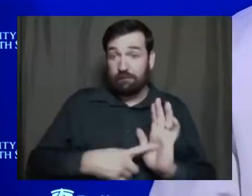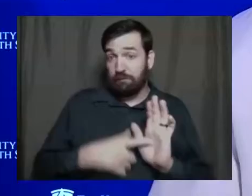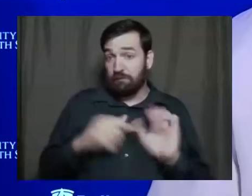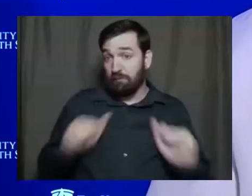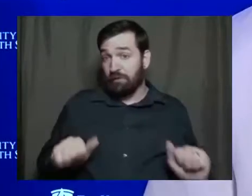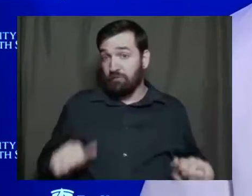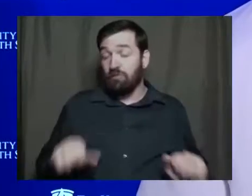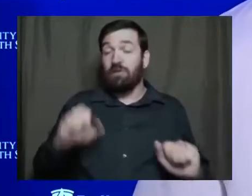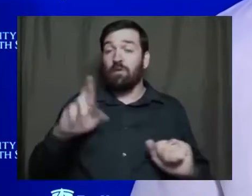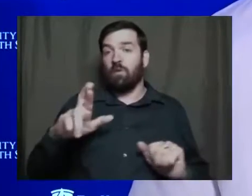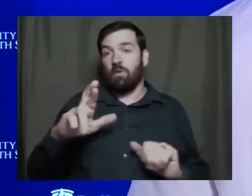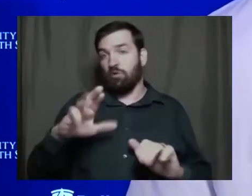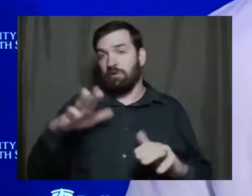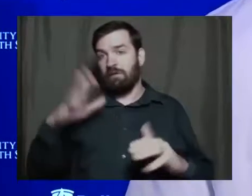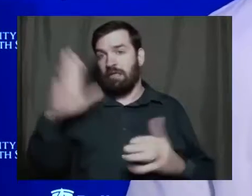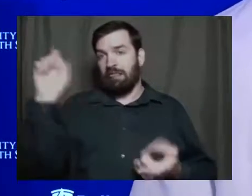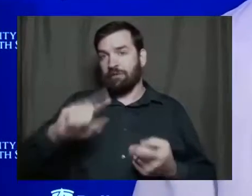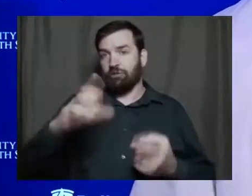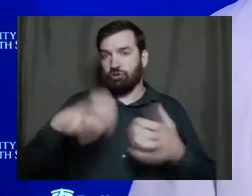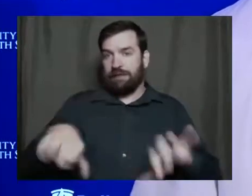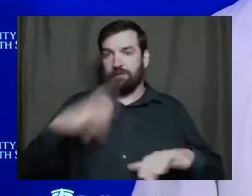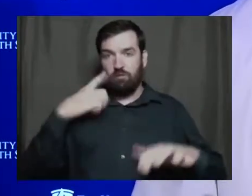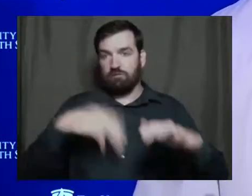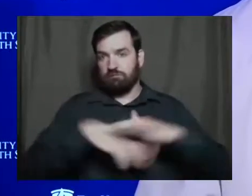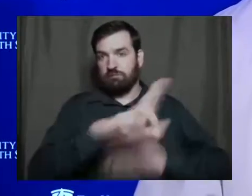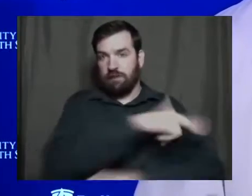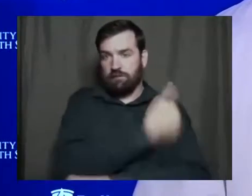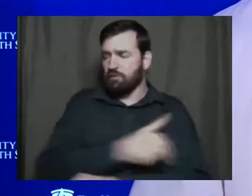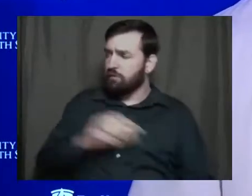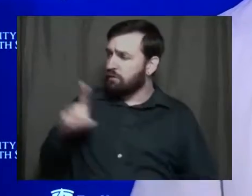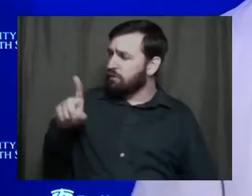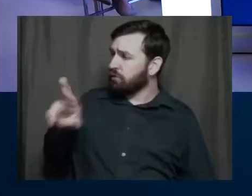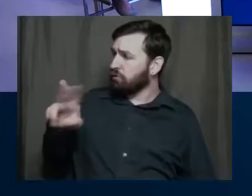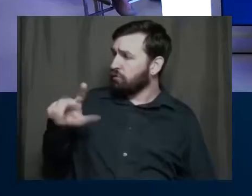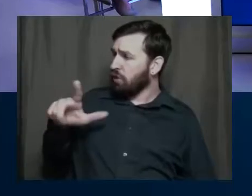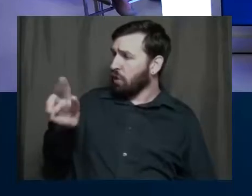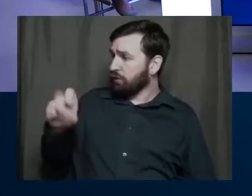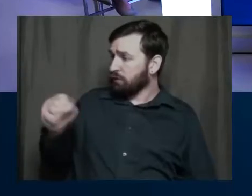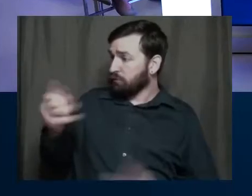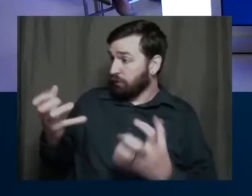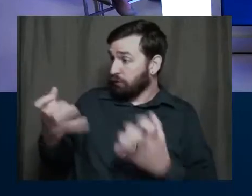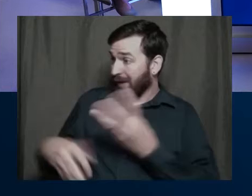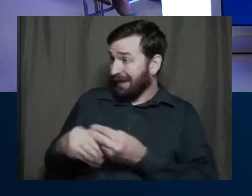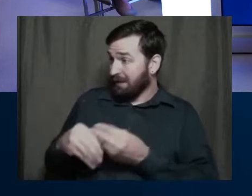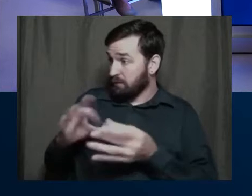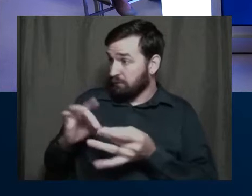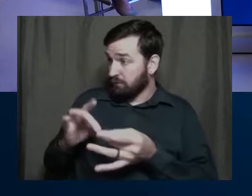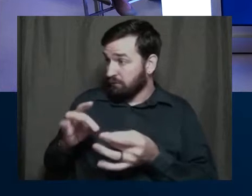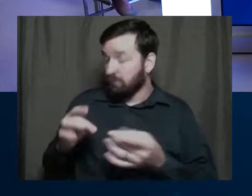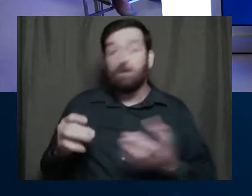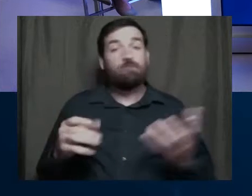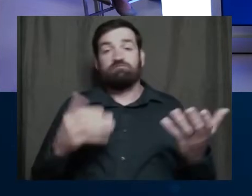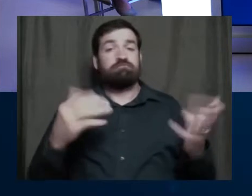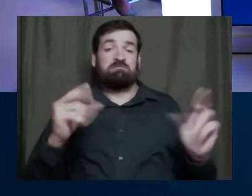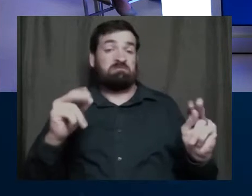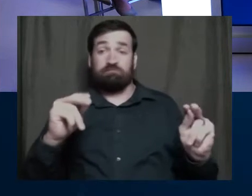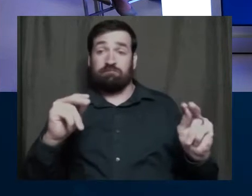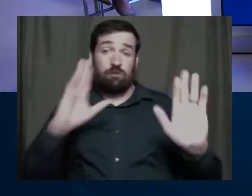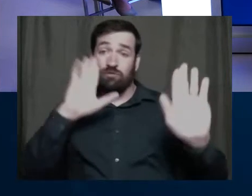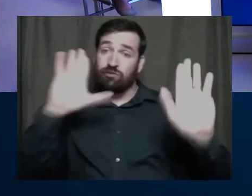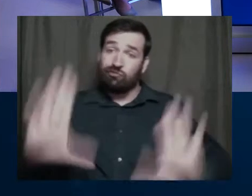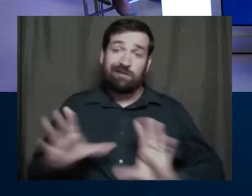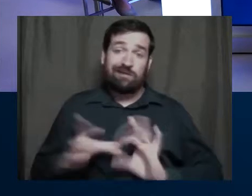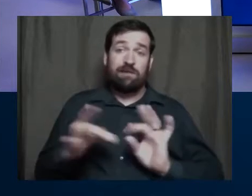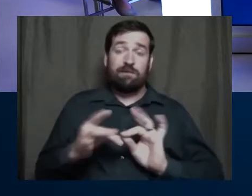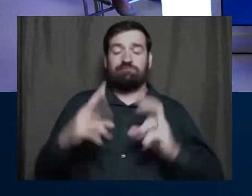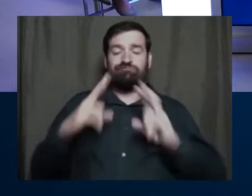hospital in the ICU. Dr. Lewis, did you have something to add? No, I think that's a great statement, is assess your own risk